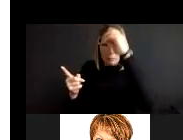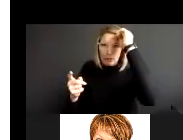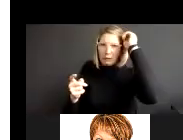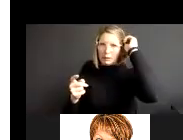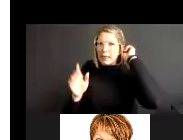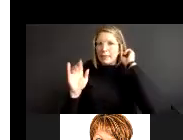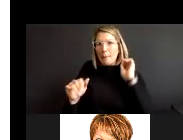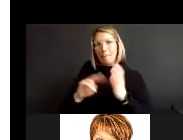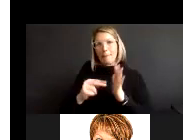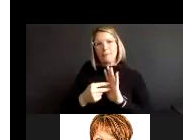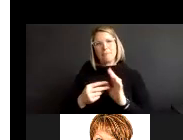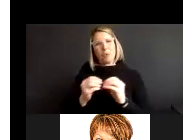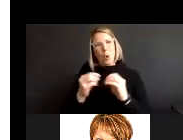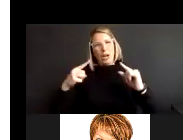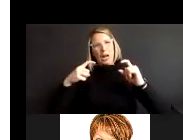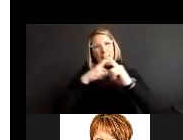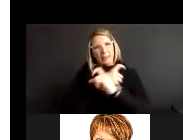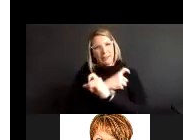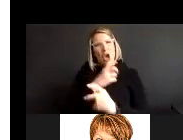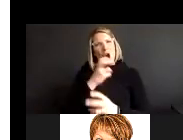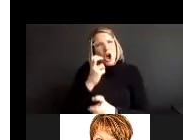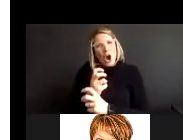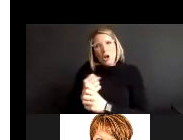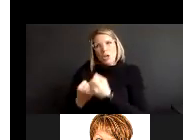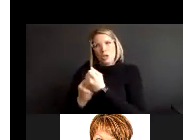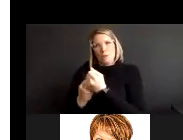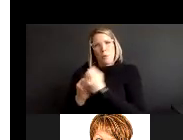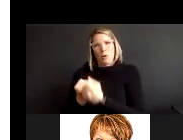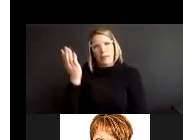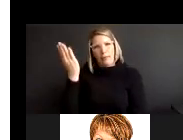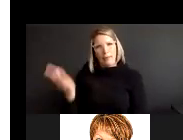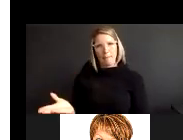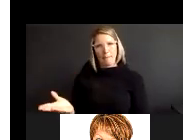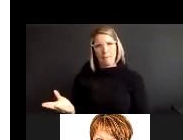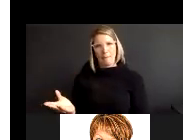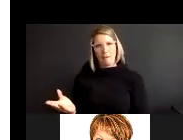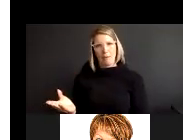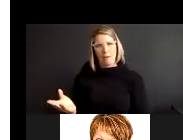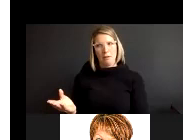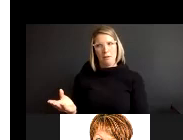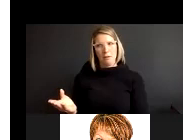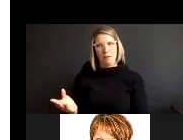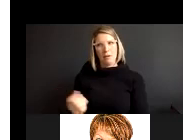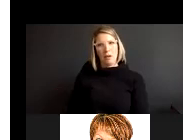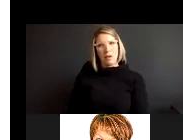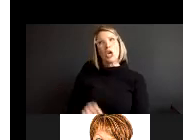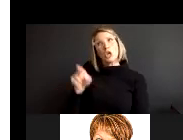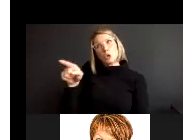becomes a little bit more complicated to support those adults to say, look, you need to report to the police that your son is taking your